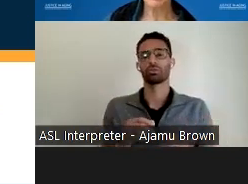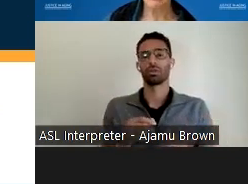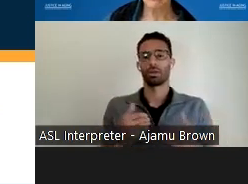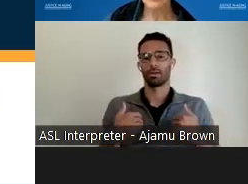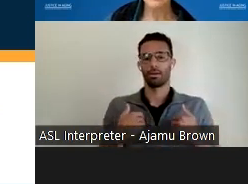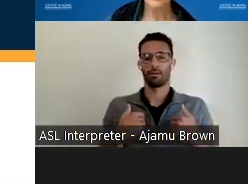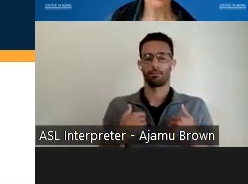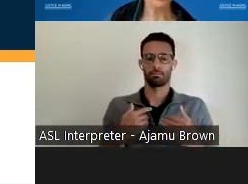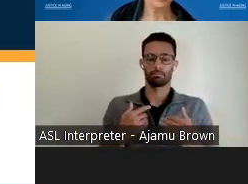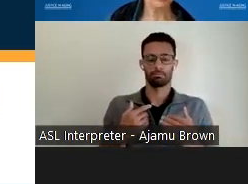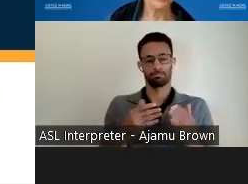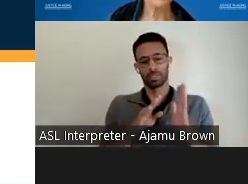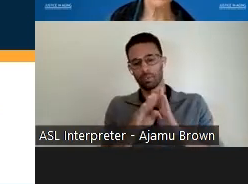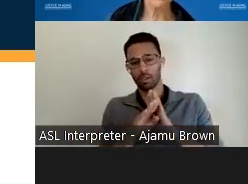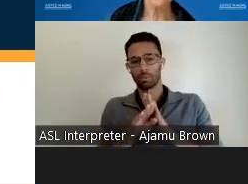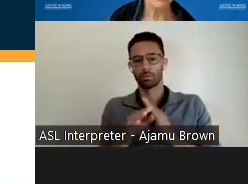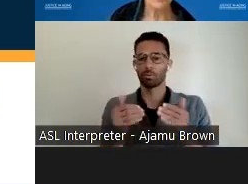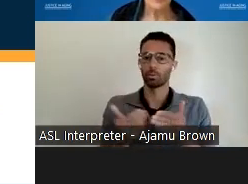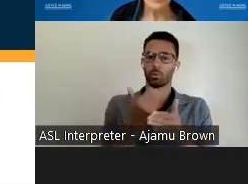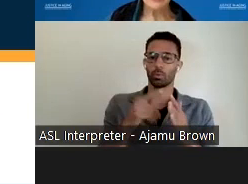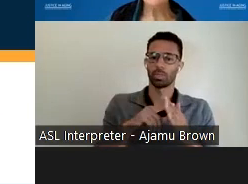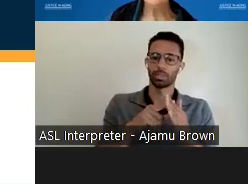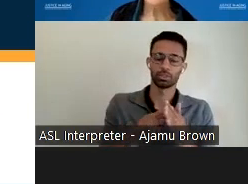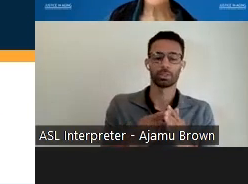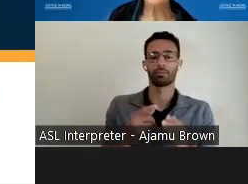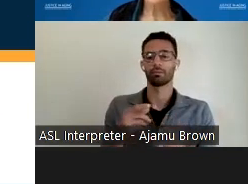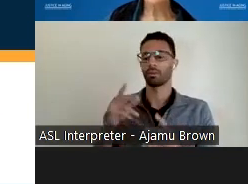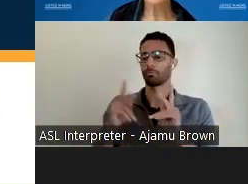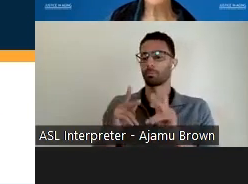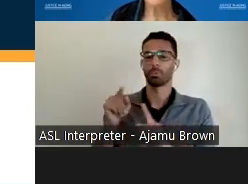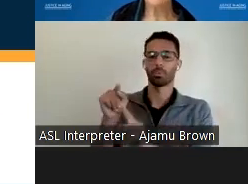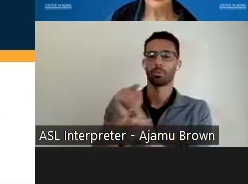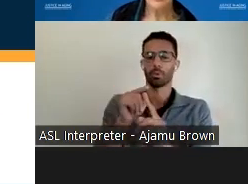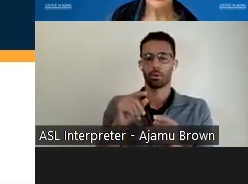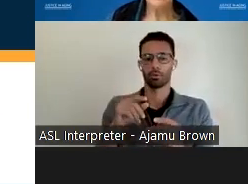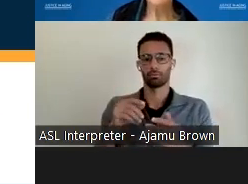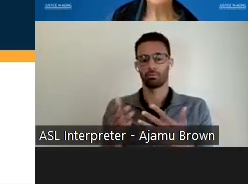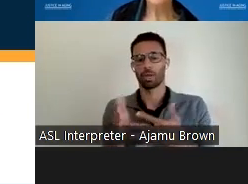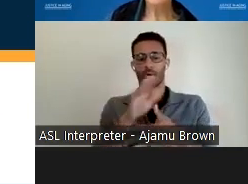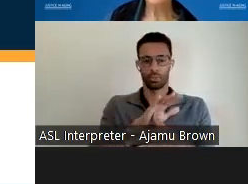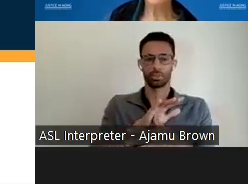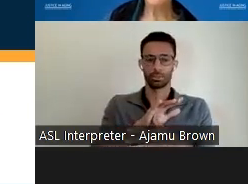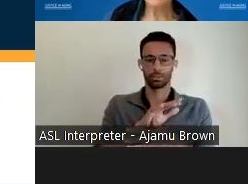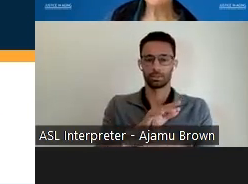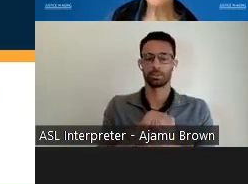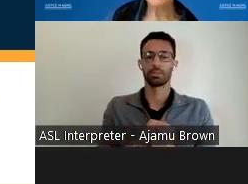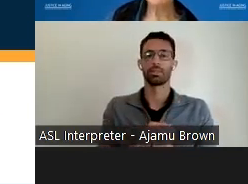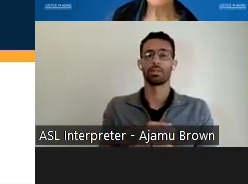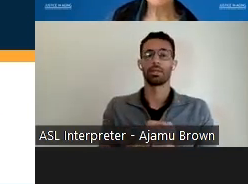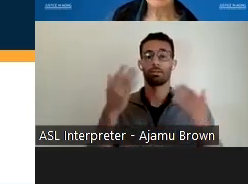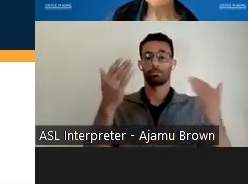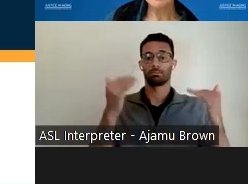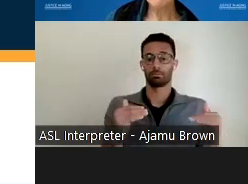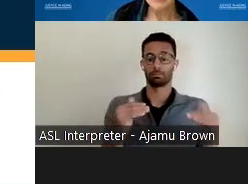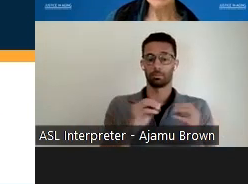people's priorities that were expressed. And initiative number 2 is to explore emerging